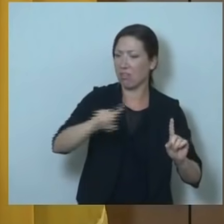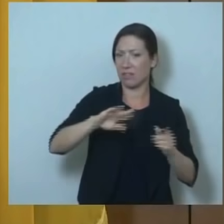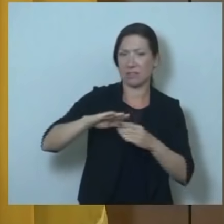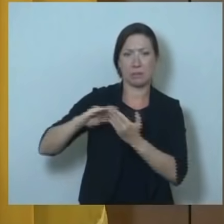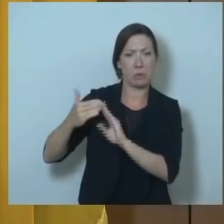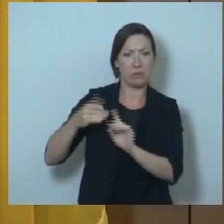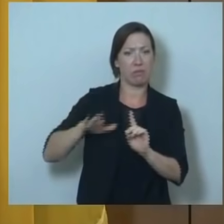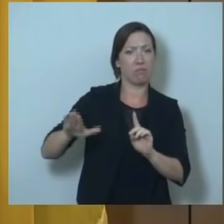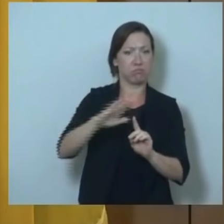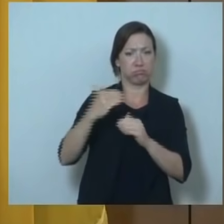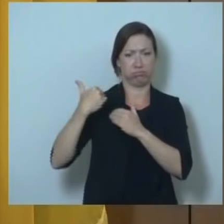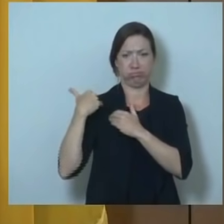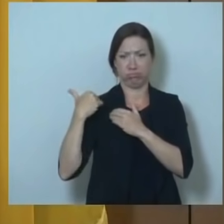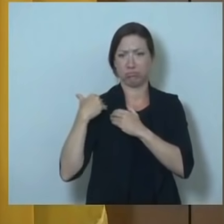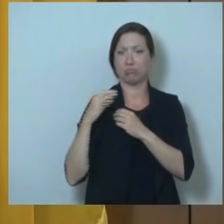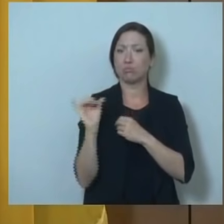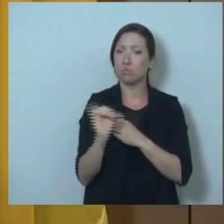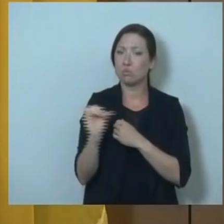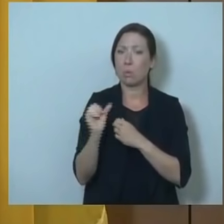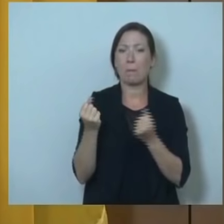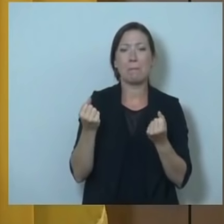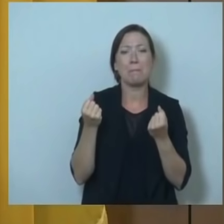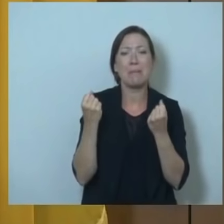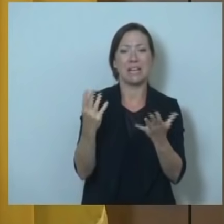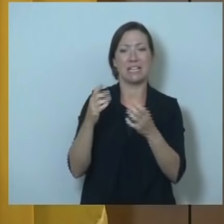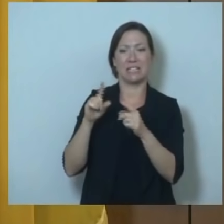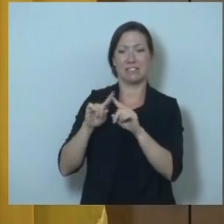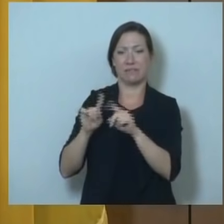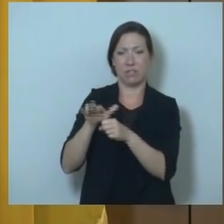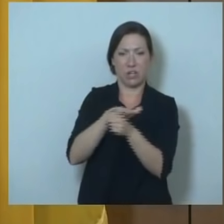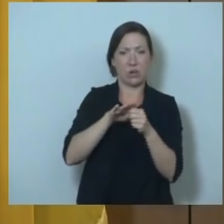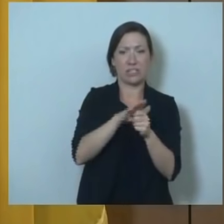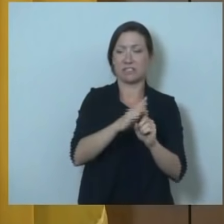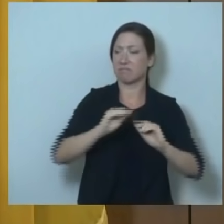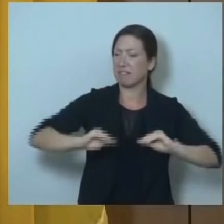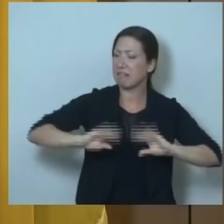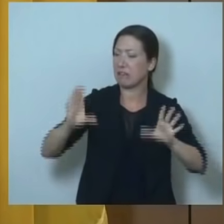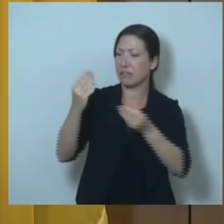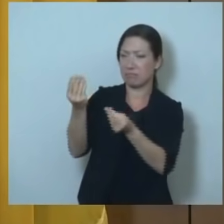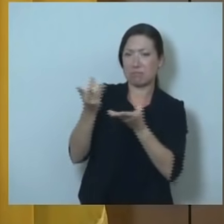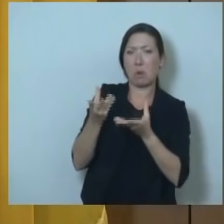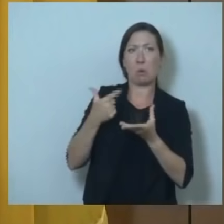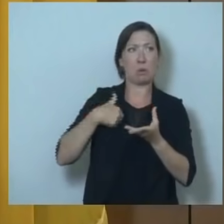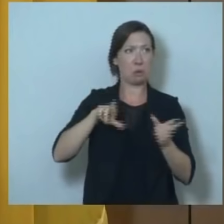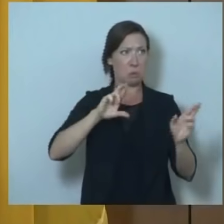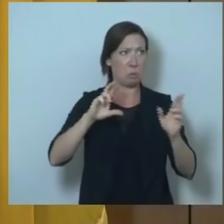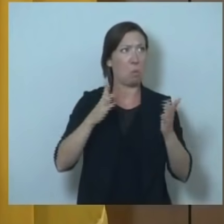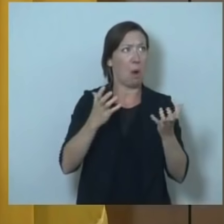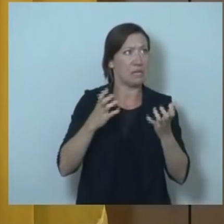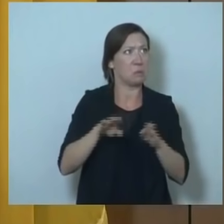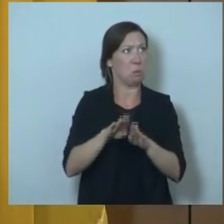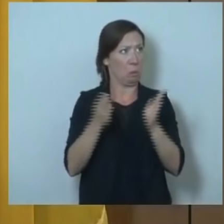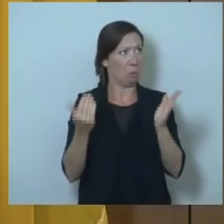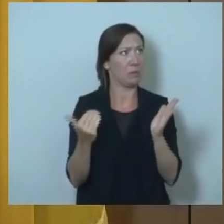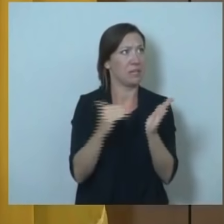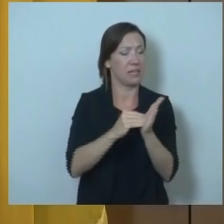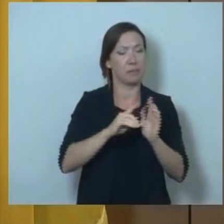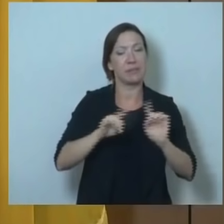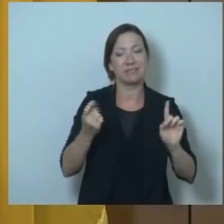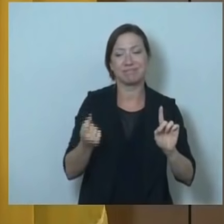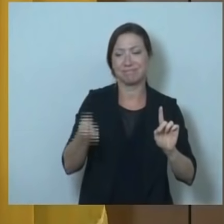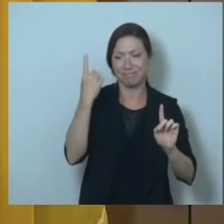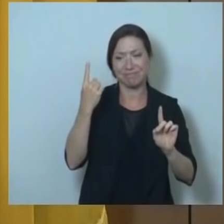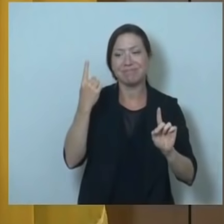doing that. But we all have a responsibility, if you will, to have real skin in the game, to support